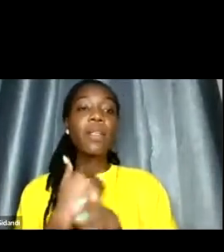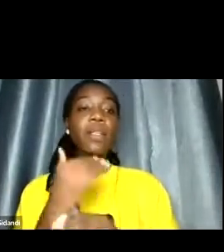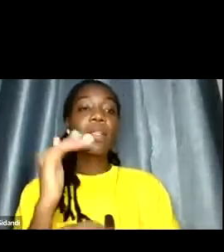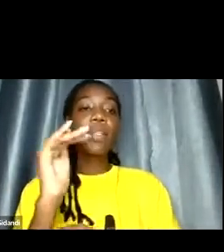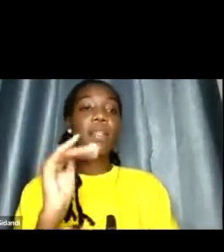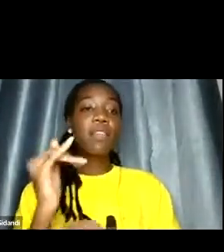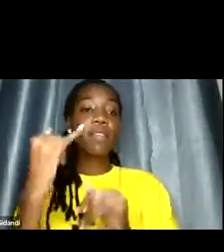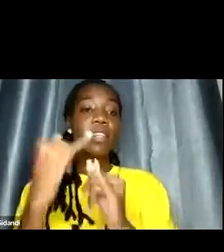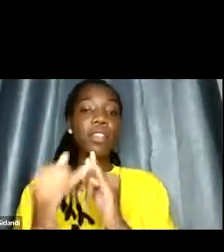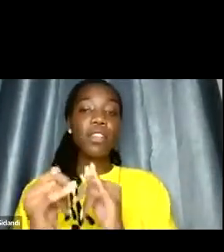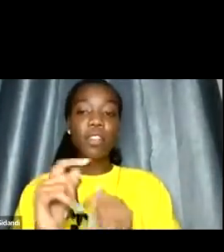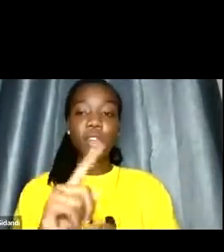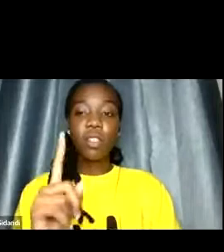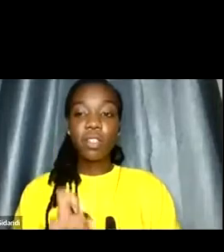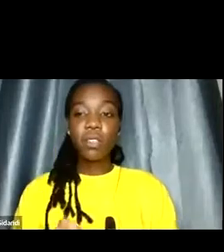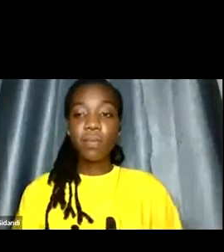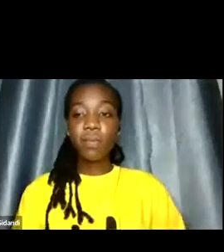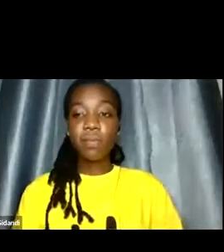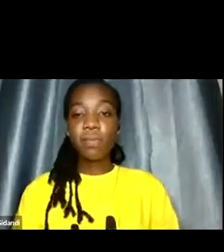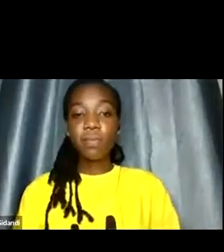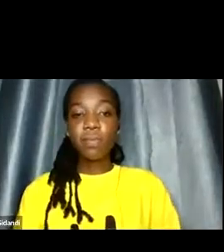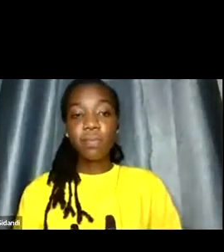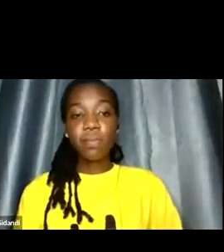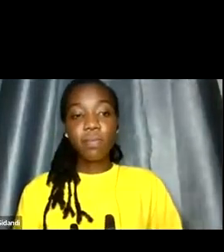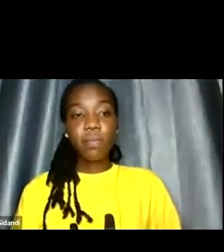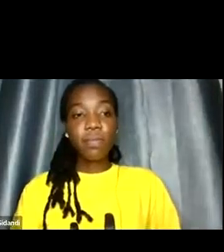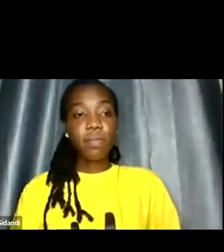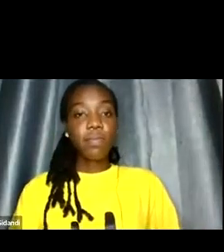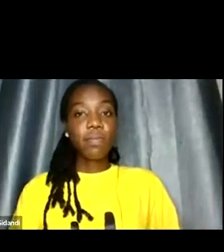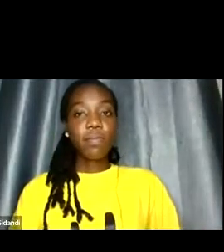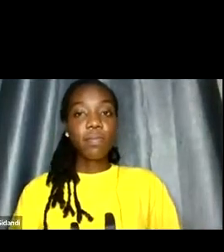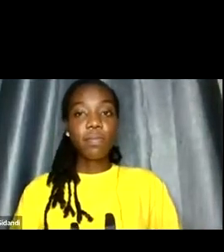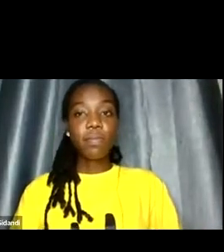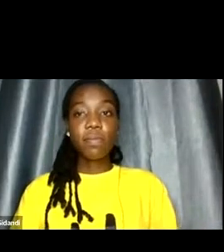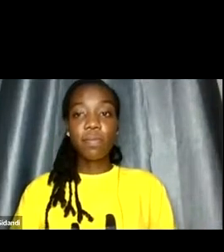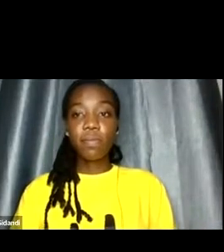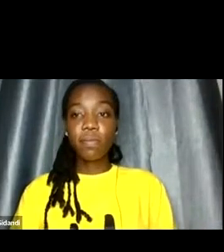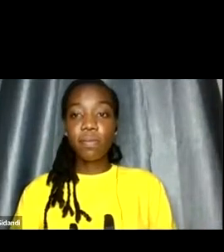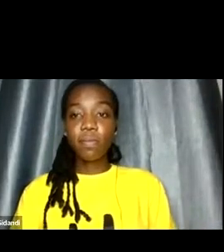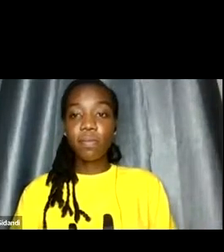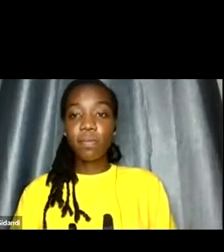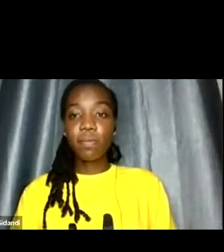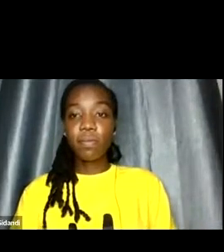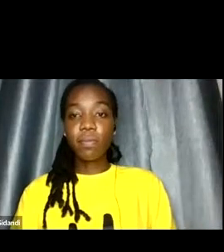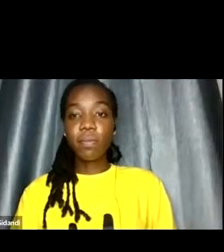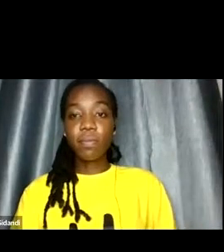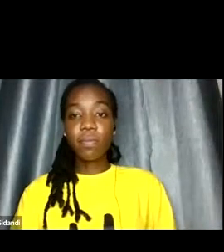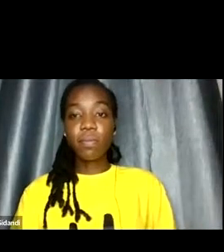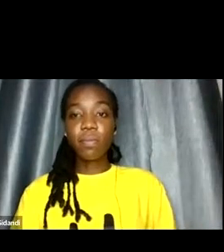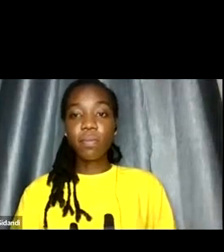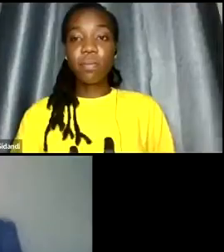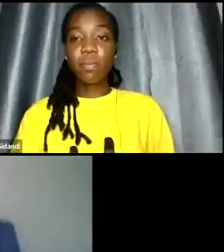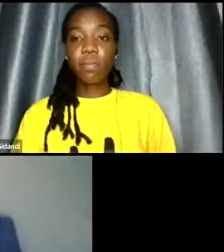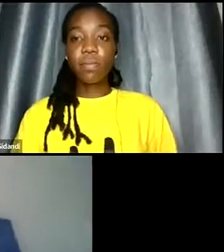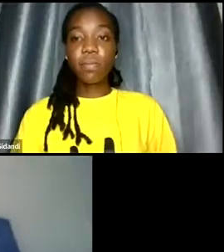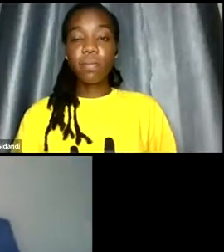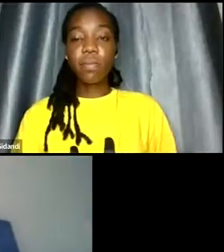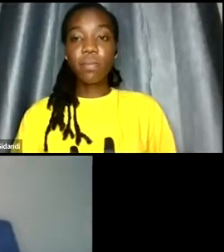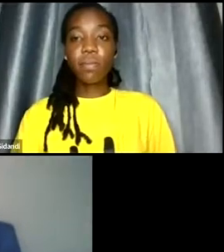question before you guys leave. There's a question I saw. Ajal, I don't know, we can have you back for a minute.